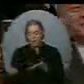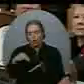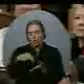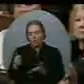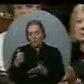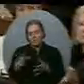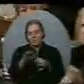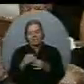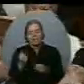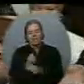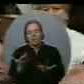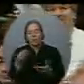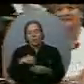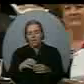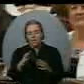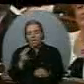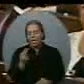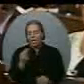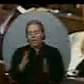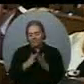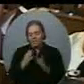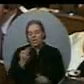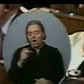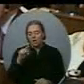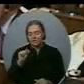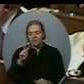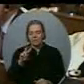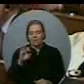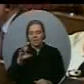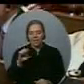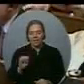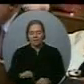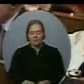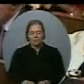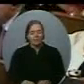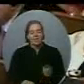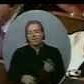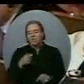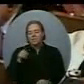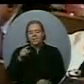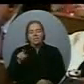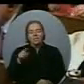Affairs. Mr. Speaker, such name-calling is really beneath the member office, Mr.